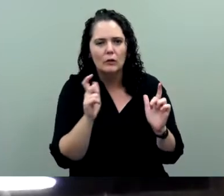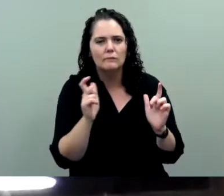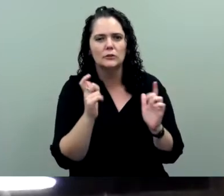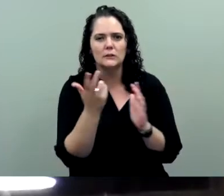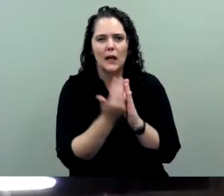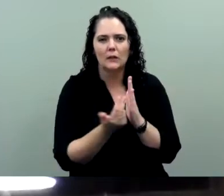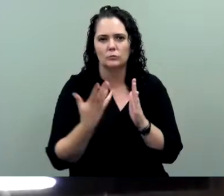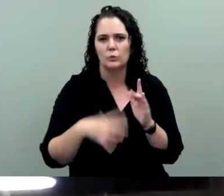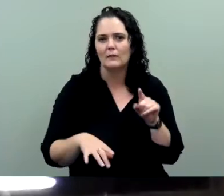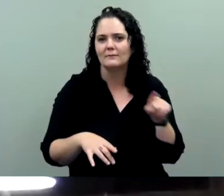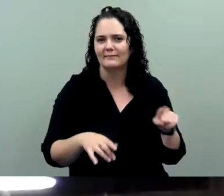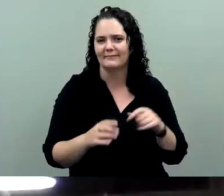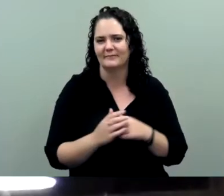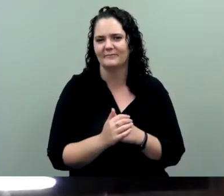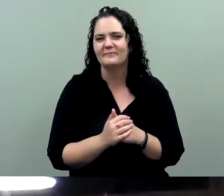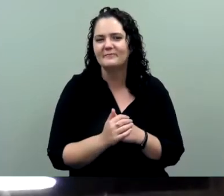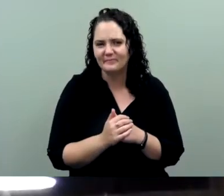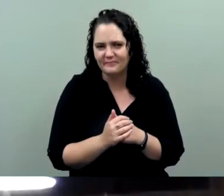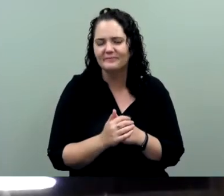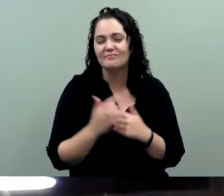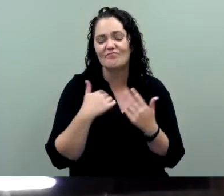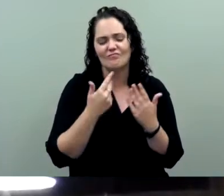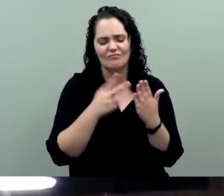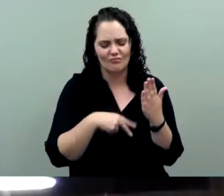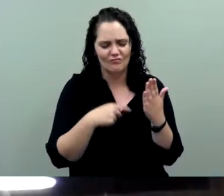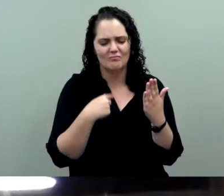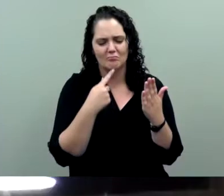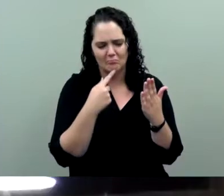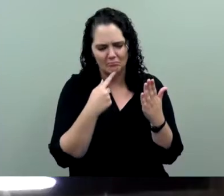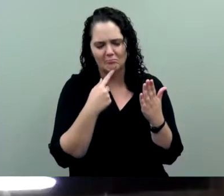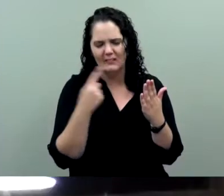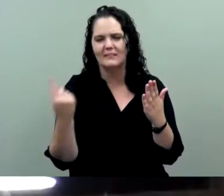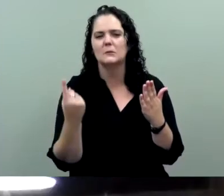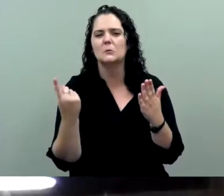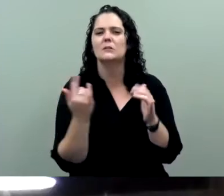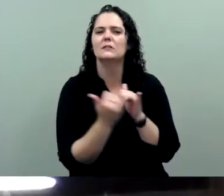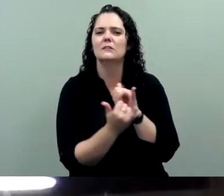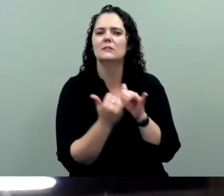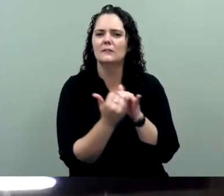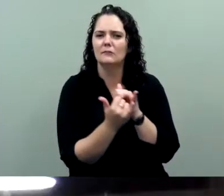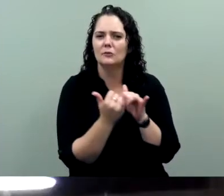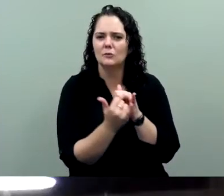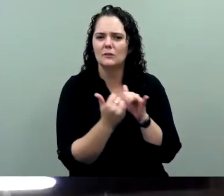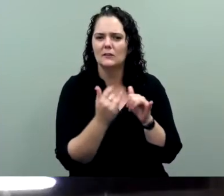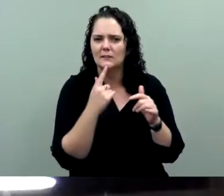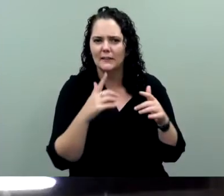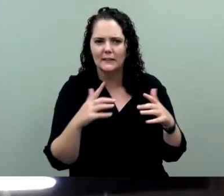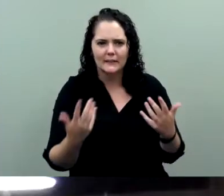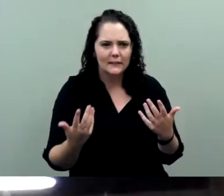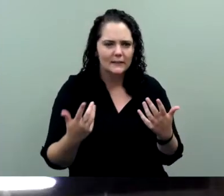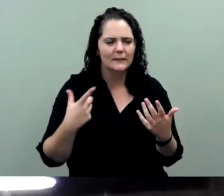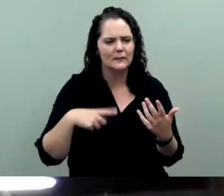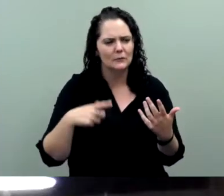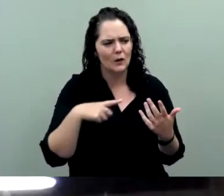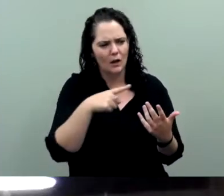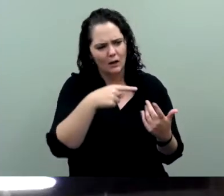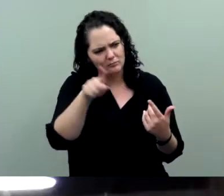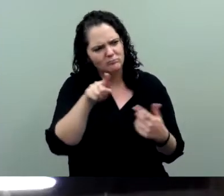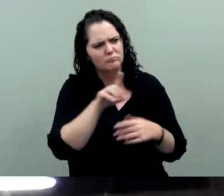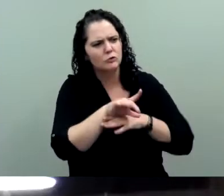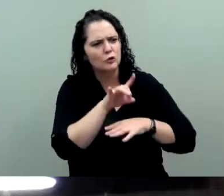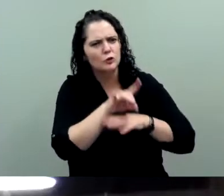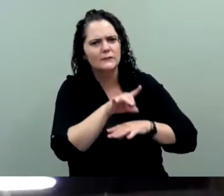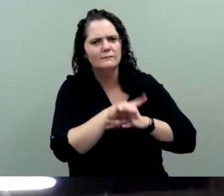article where the interviewer is asking her why she didn't go into movies, because she had this striking face and she could have